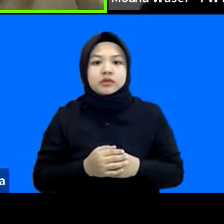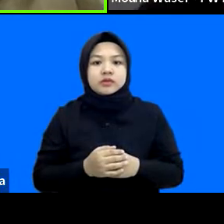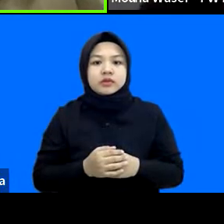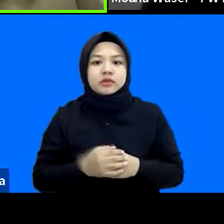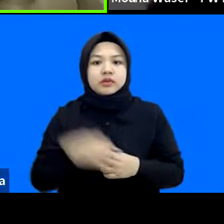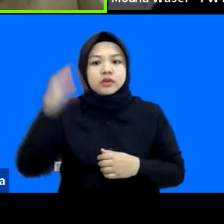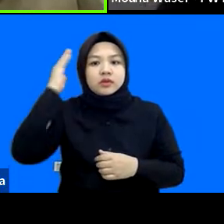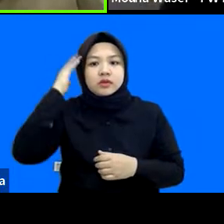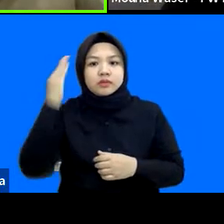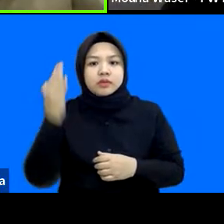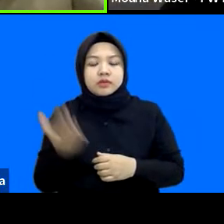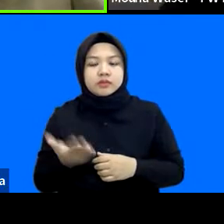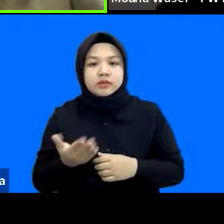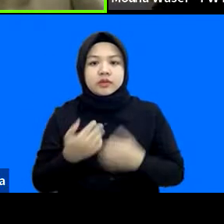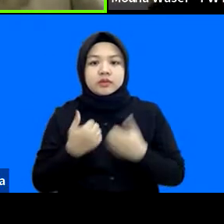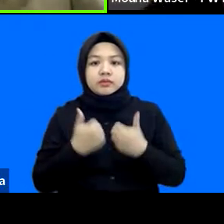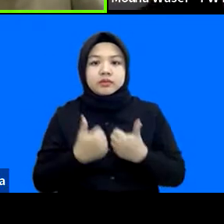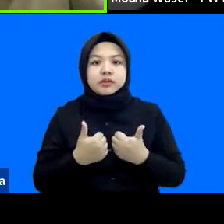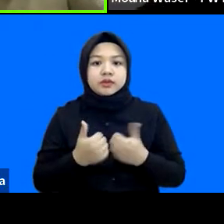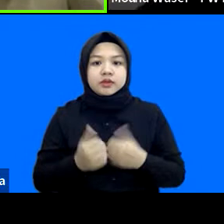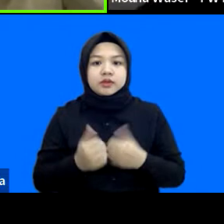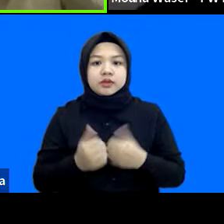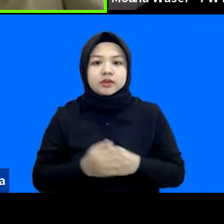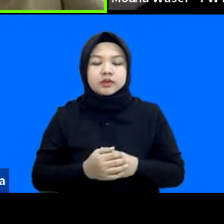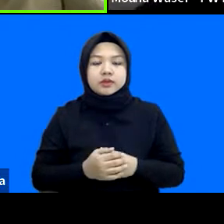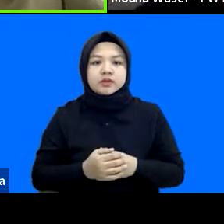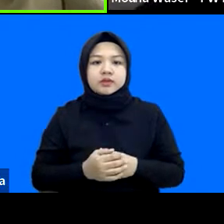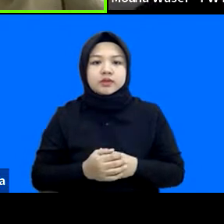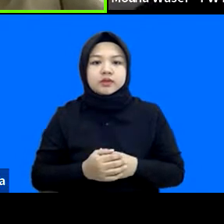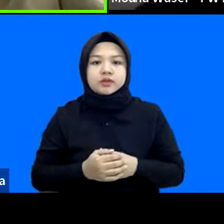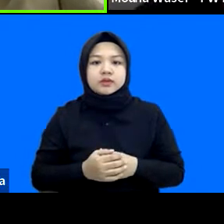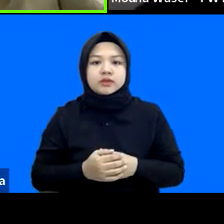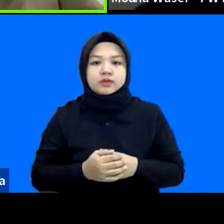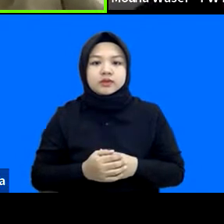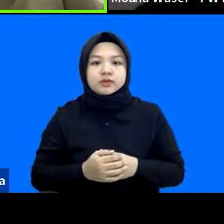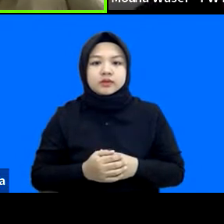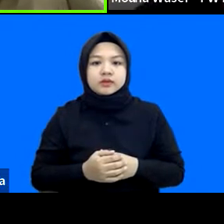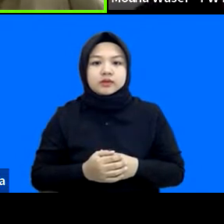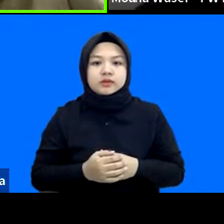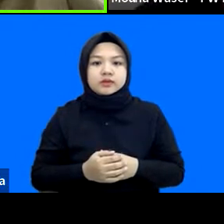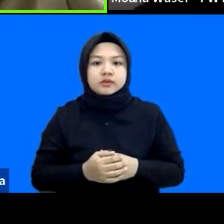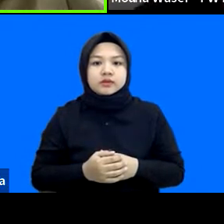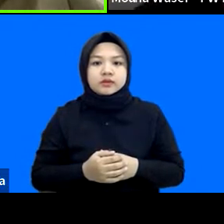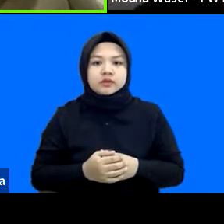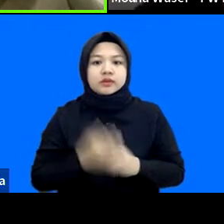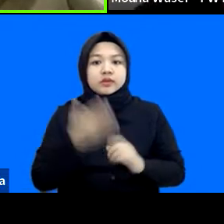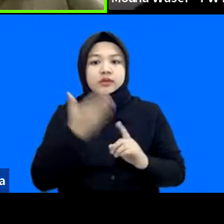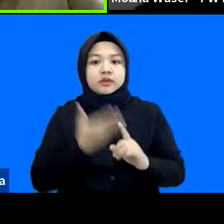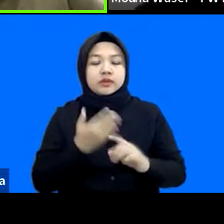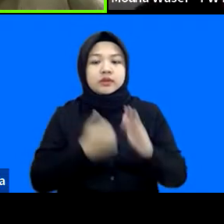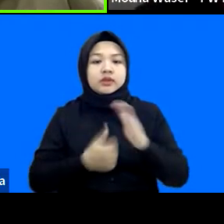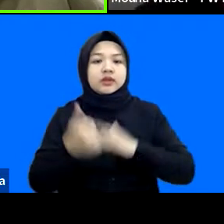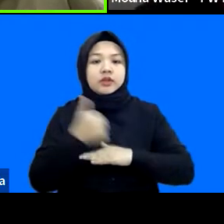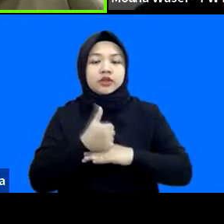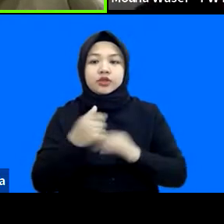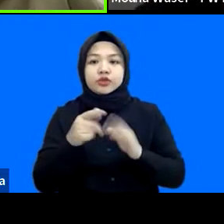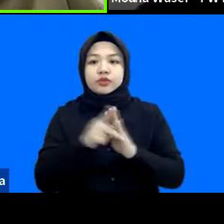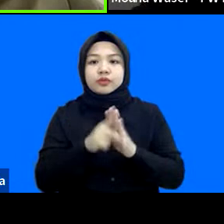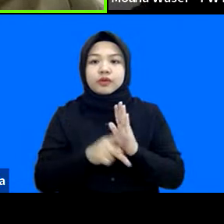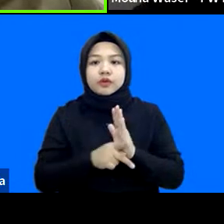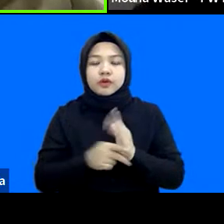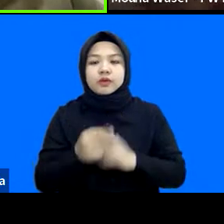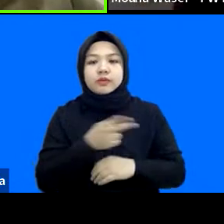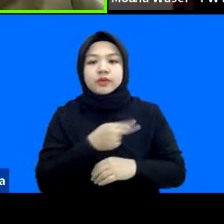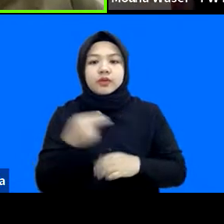How are you? Thank you. I'm good. So Grita is program director for Indonesian Center for